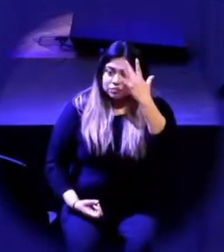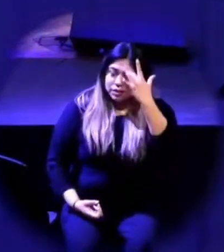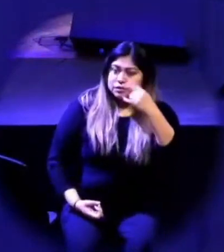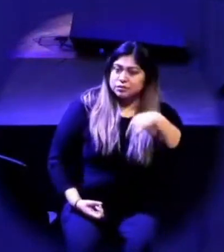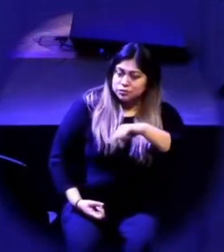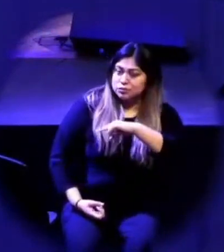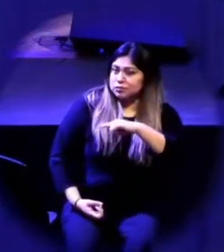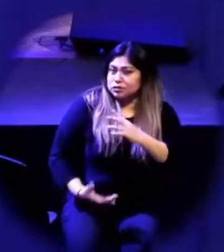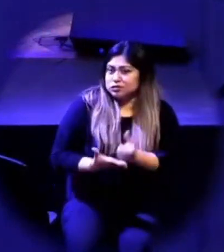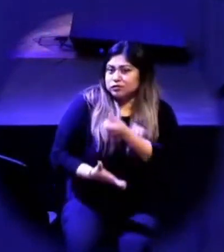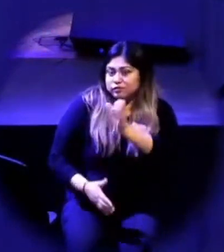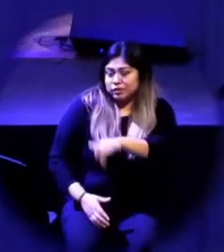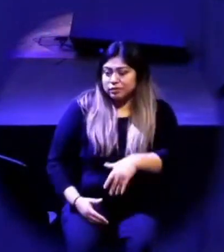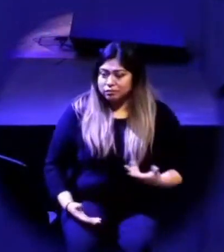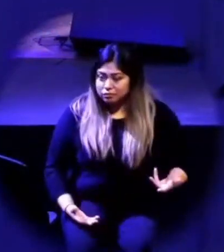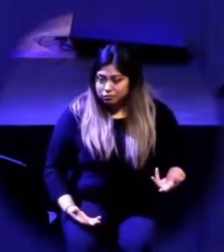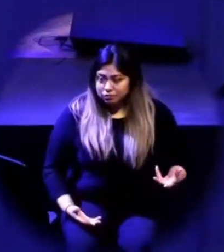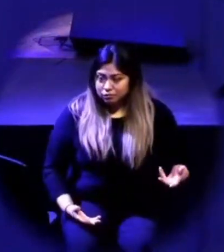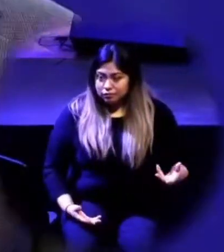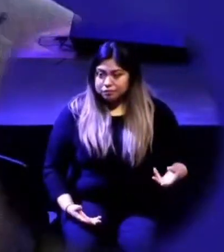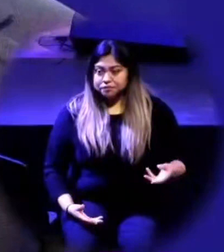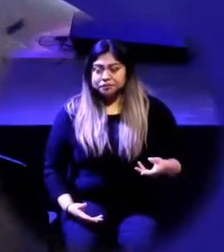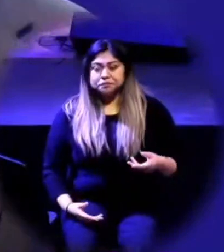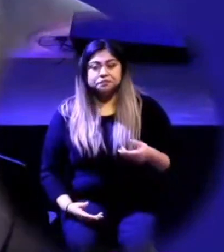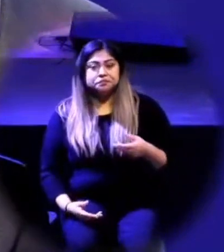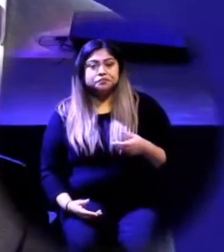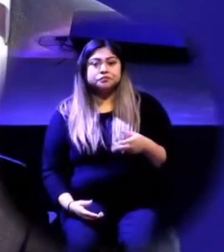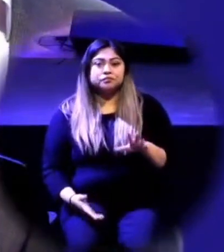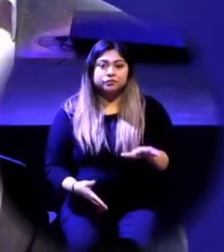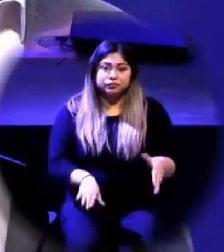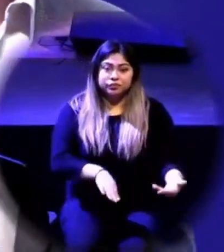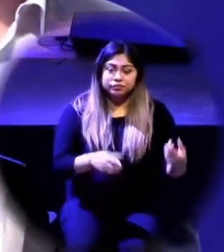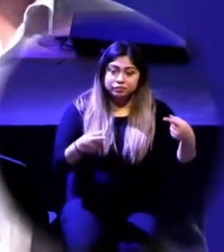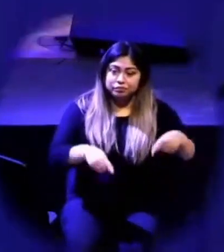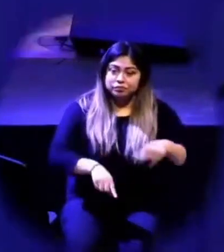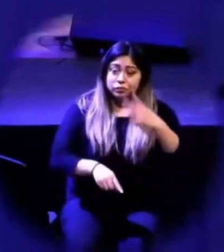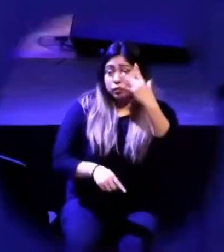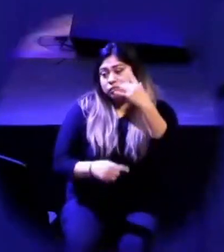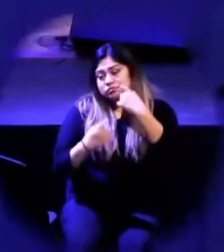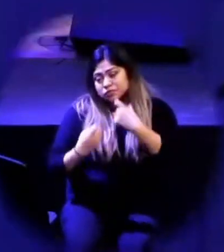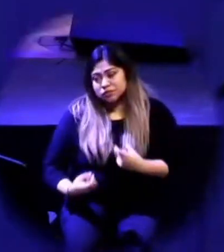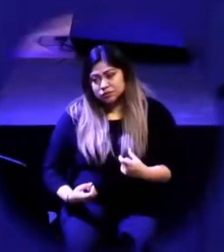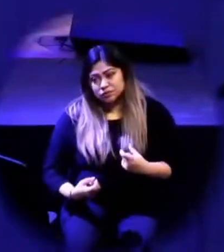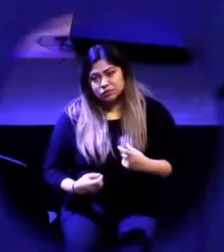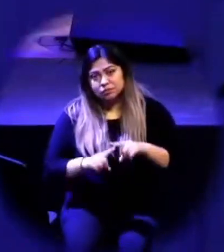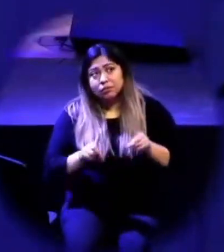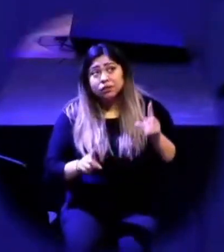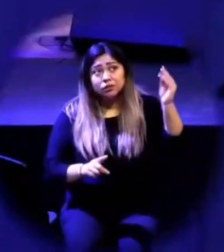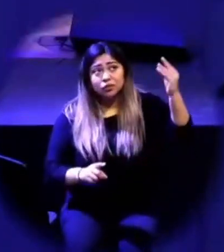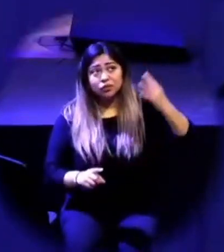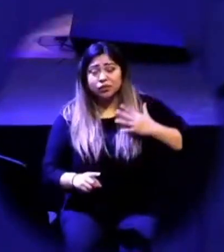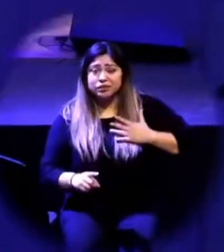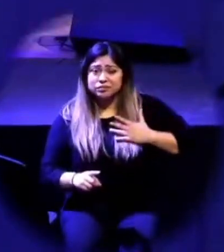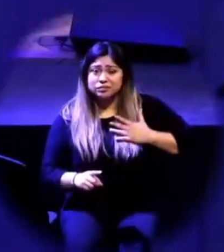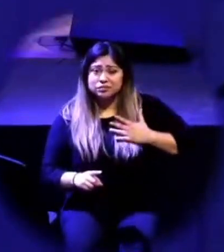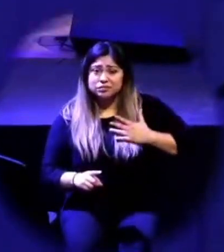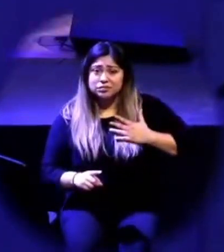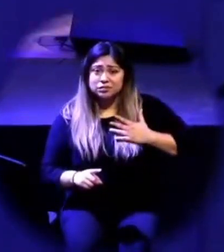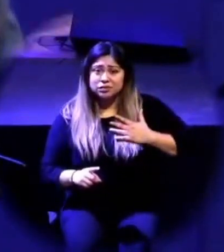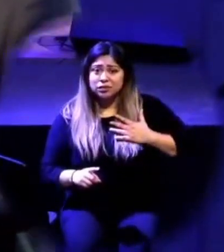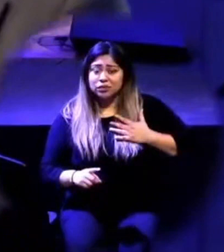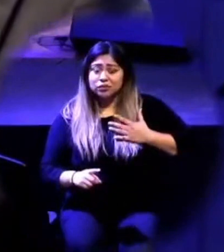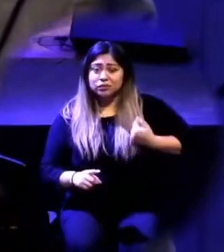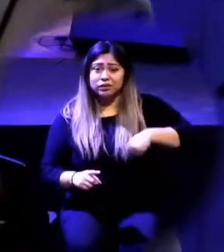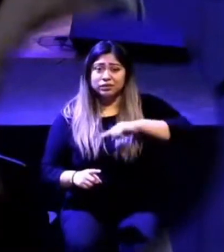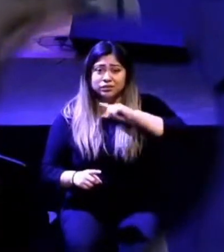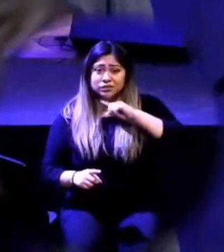we deserve. But remember, grace is when we are given what we do not deserve. And though we do not deserve